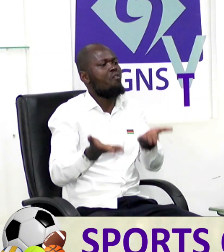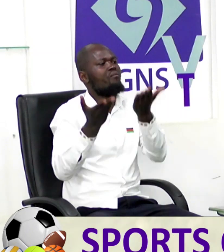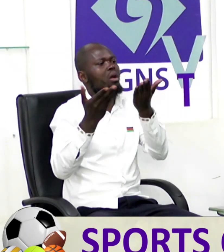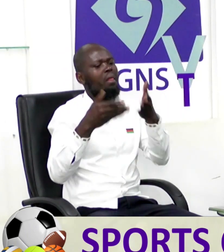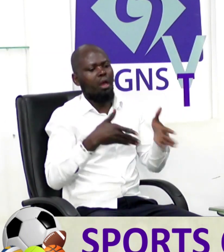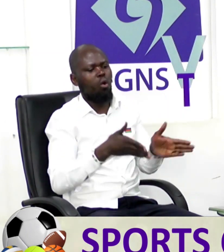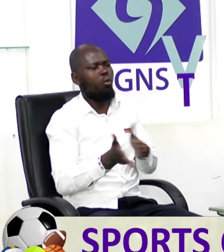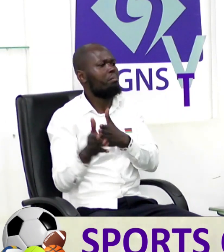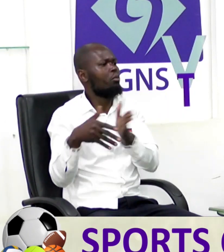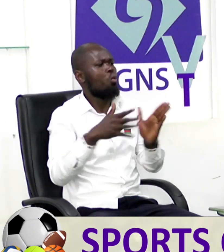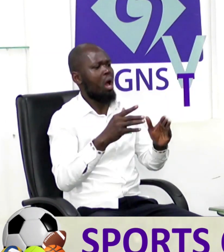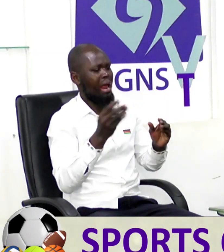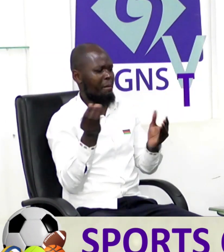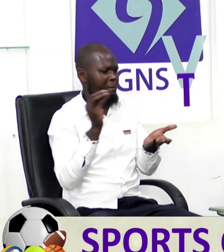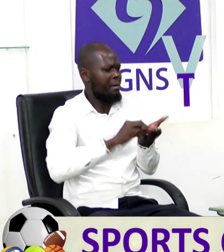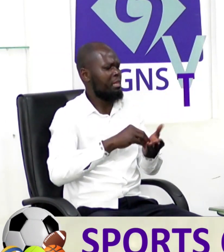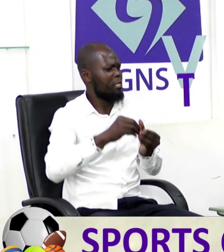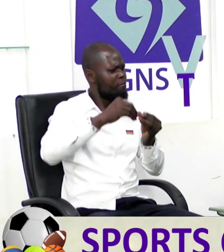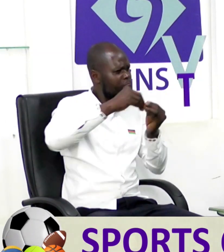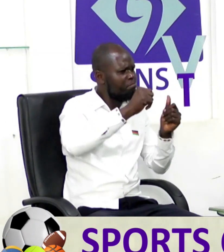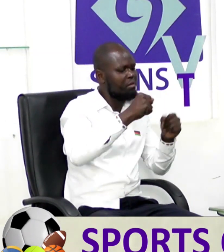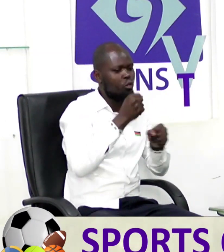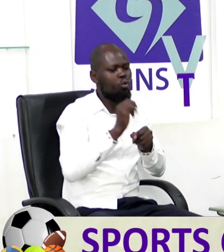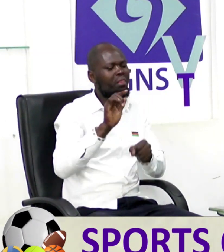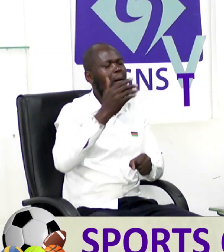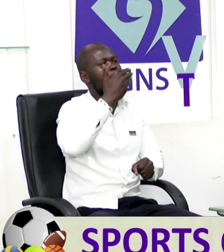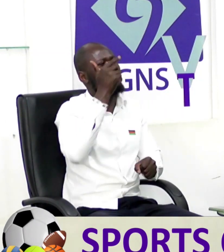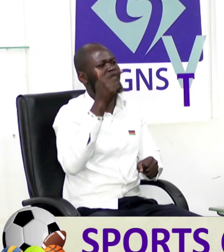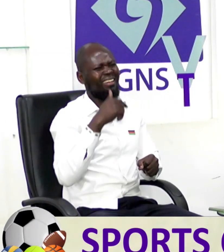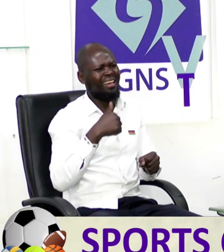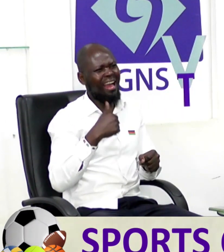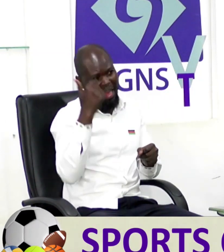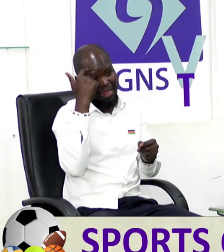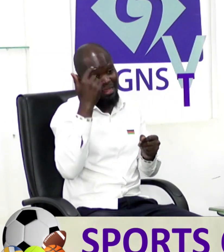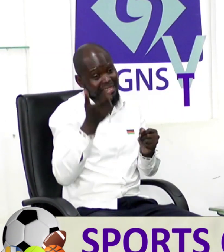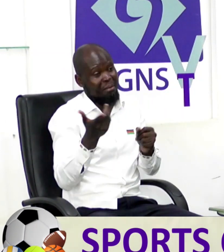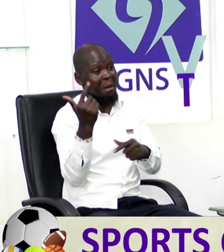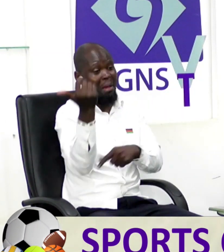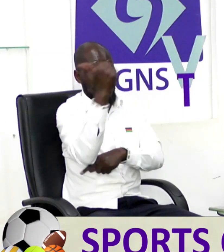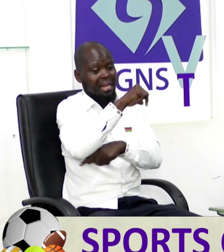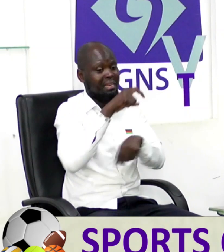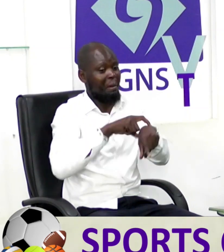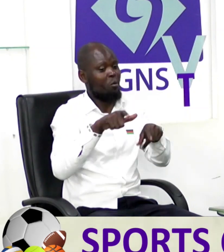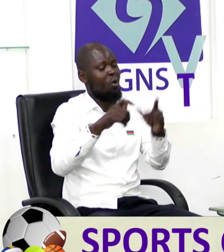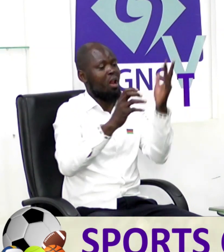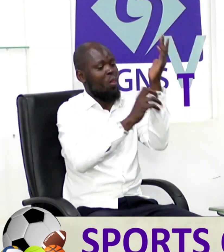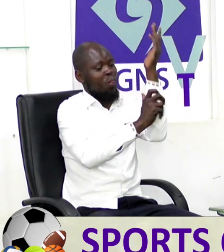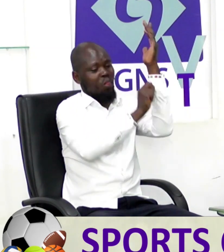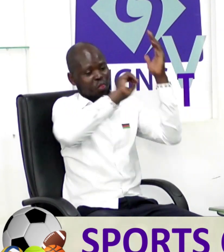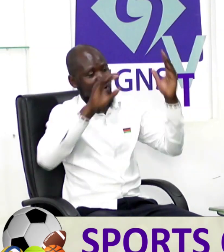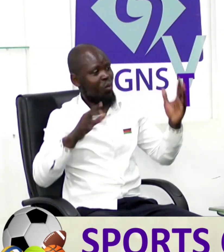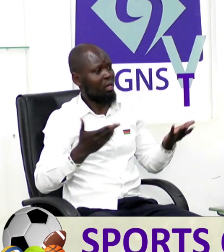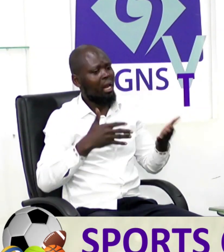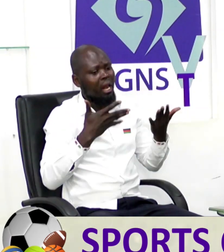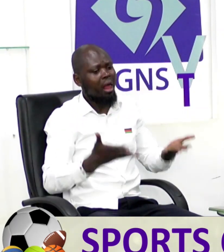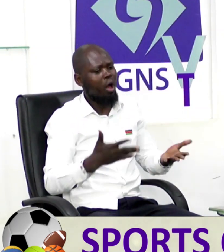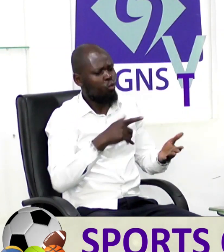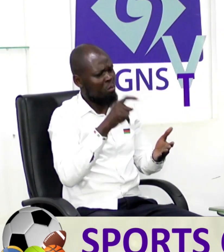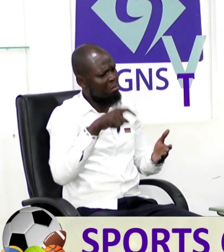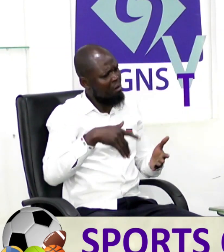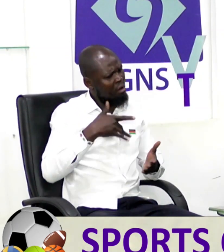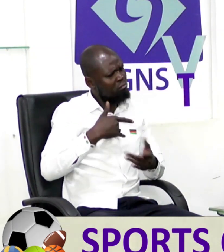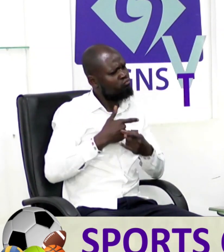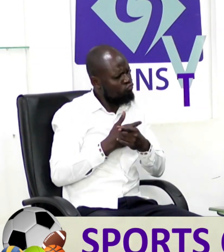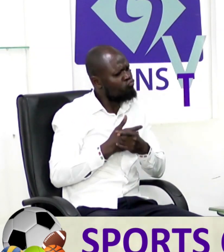Nzoia Sugar can do to improve and really get a lot of opportunities so that they can go back to their winning streak? I think they